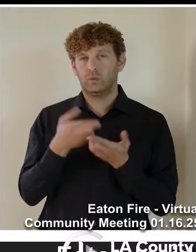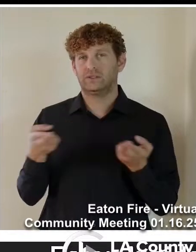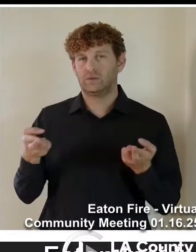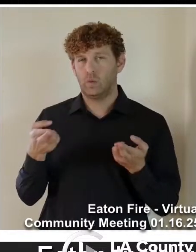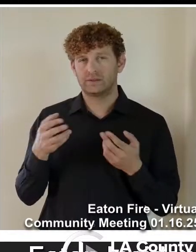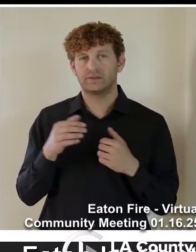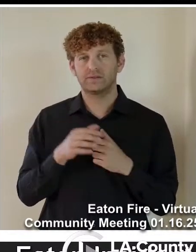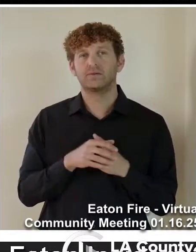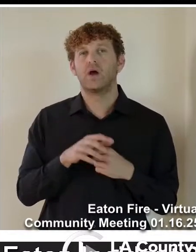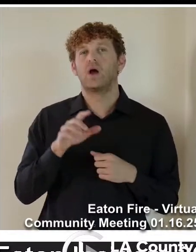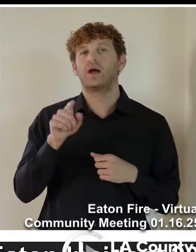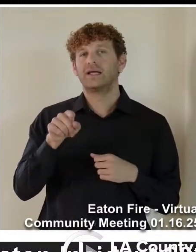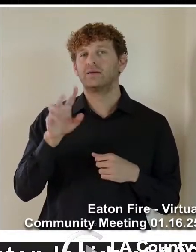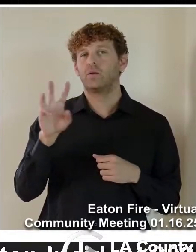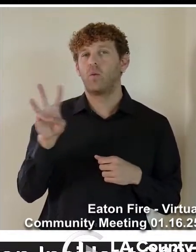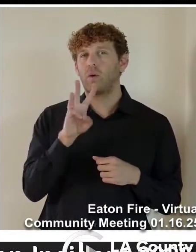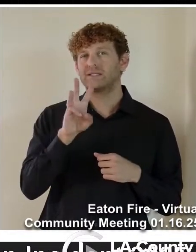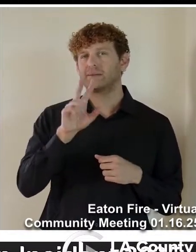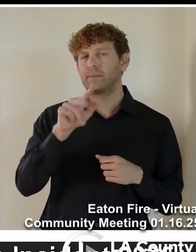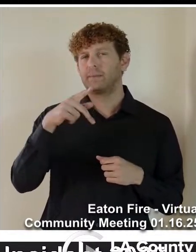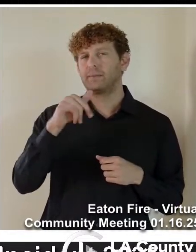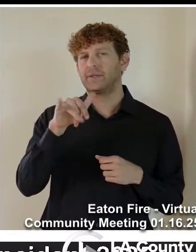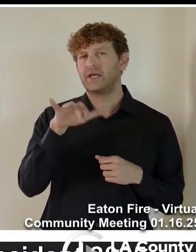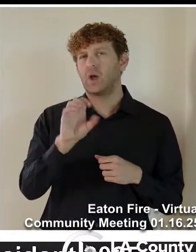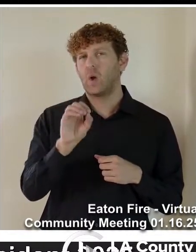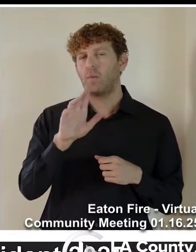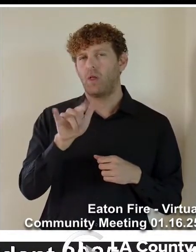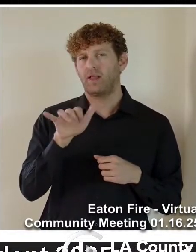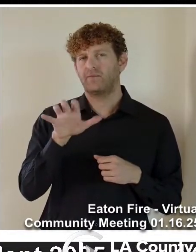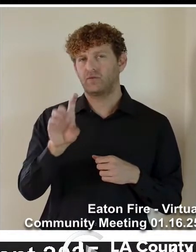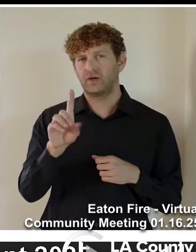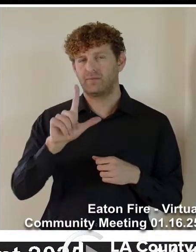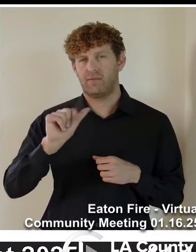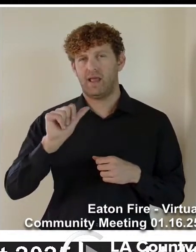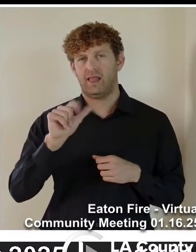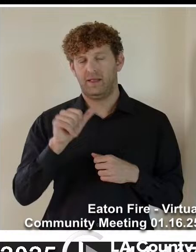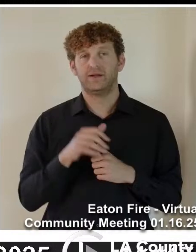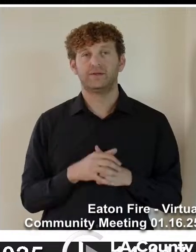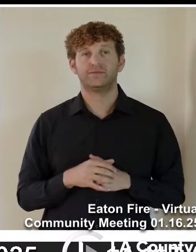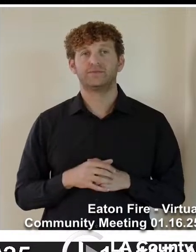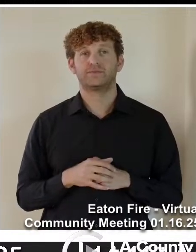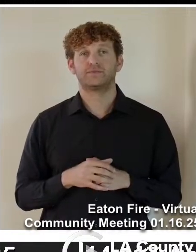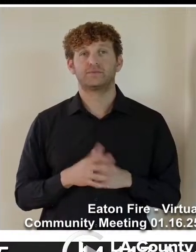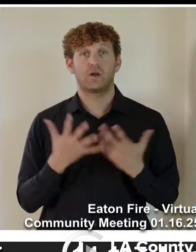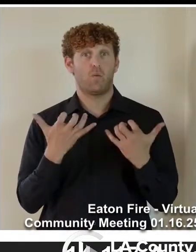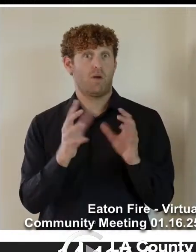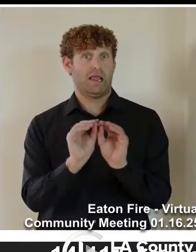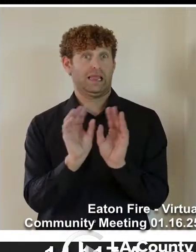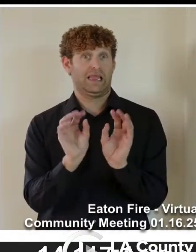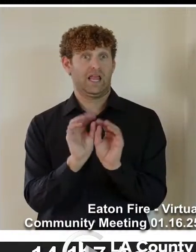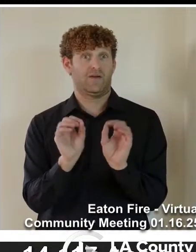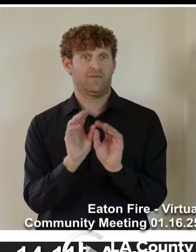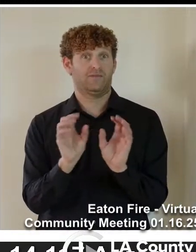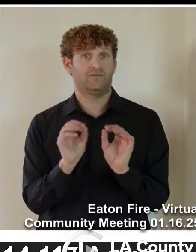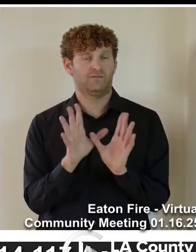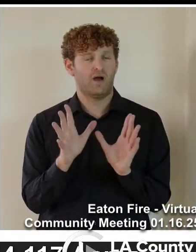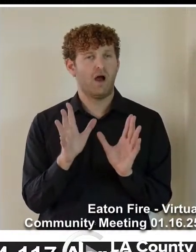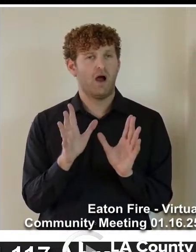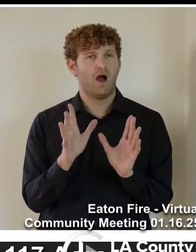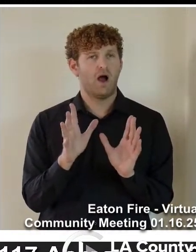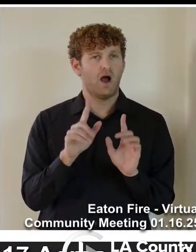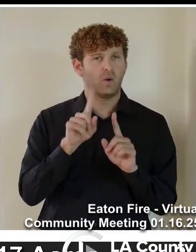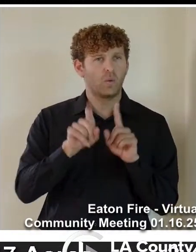Pico Boulevard in Los Angeles. Okay. I also want to clarify some of the things we're hearing about, questions we're getting